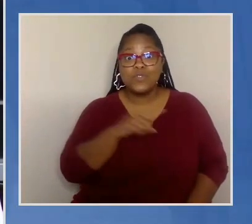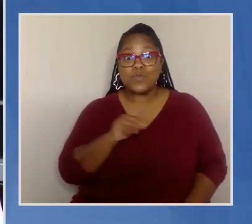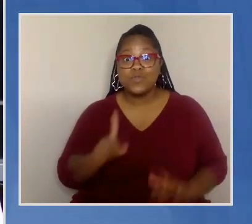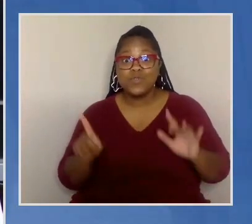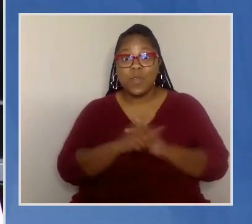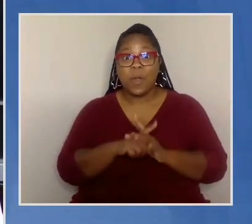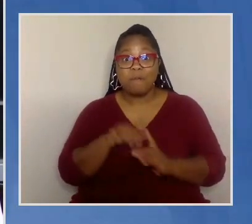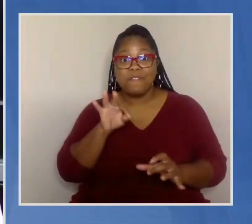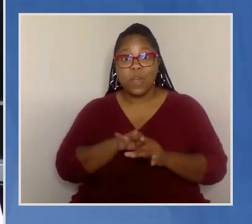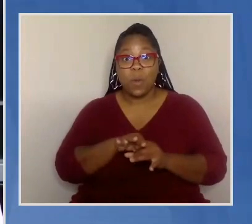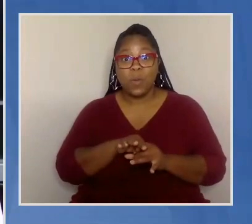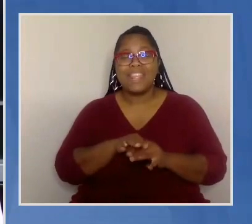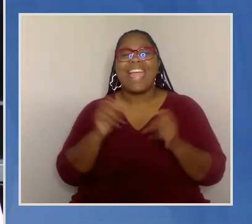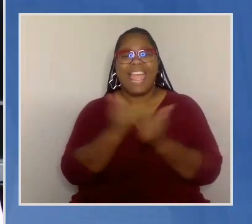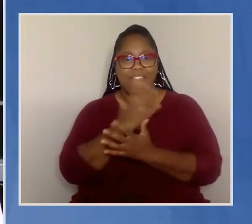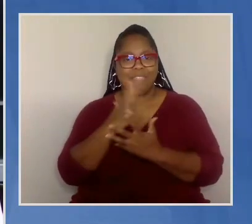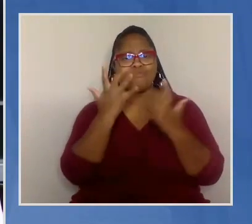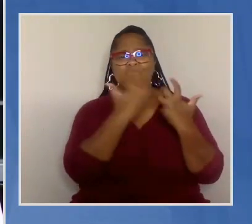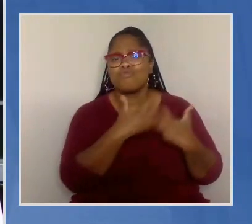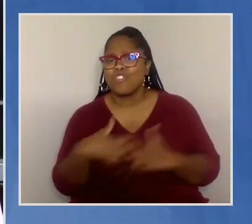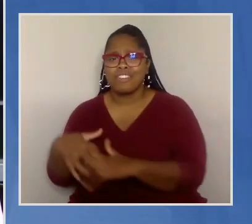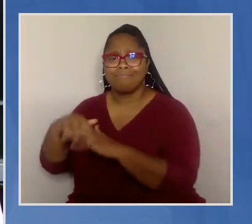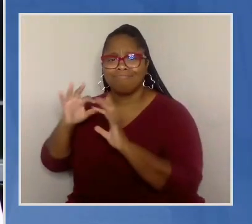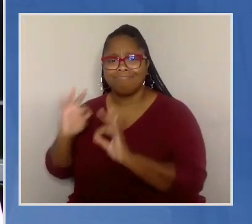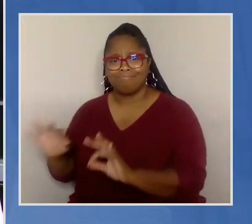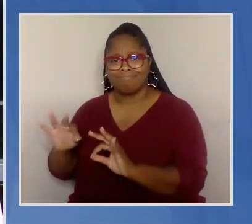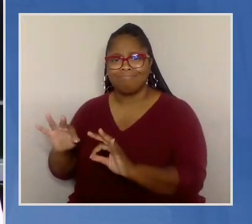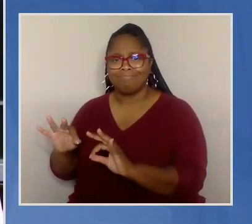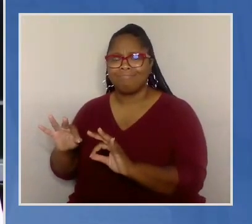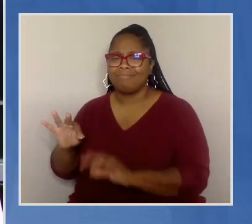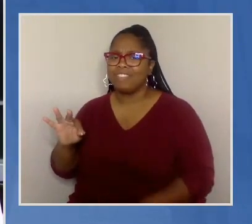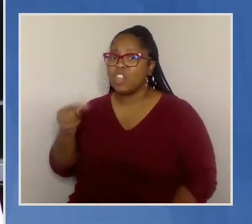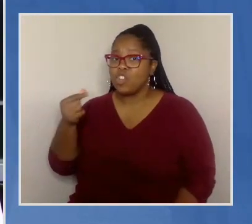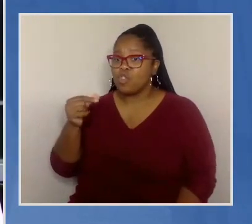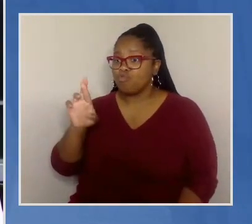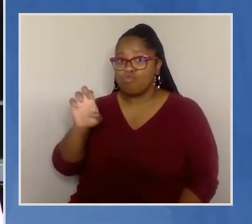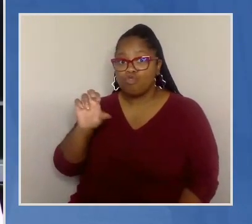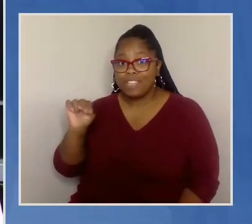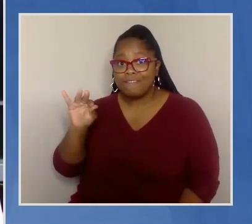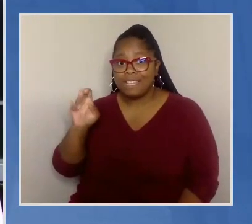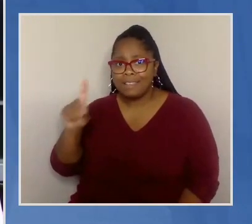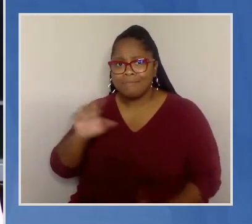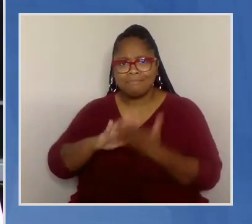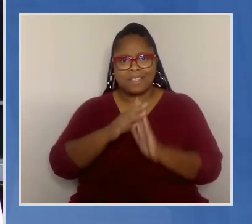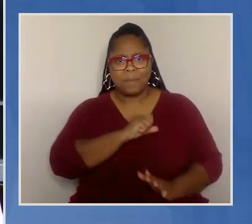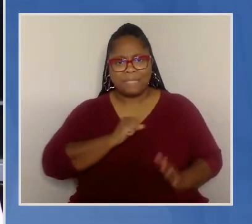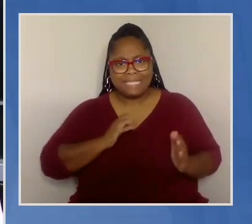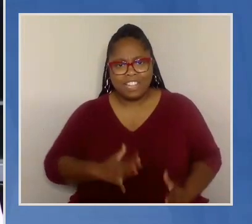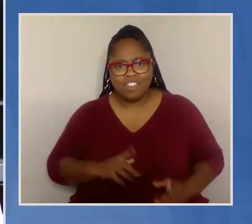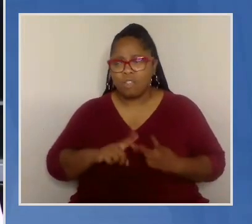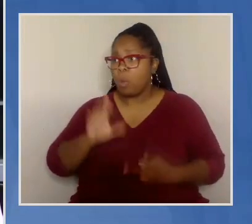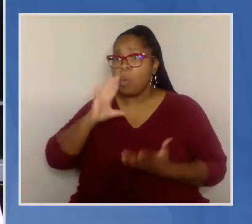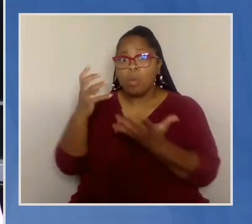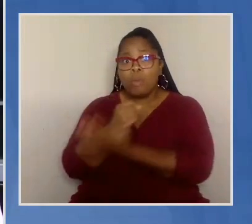it's going to turn out the way we want it to. And we're going to send Teresa Greenfield to the Senate. And we're going to win Iowa. And we're going to